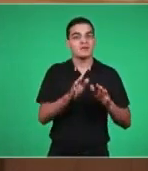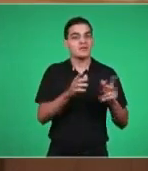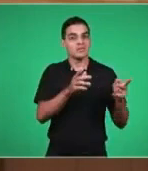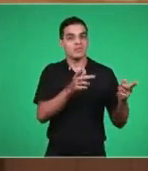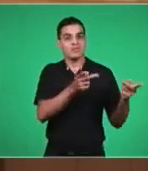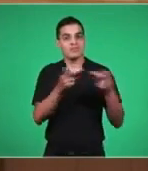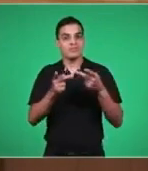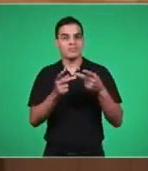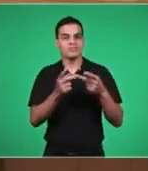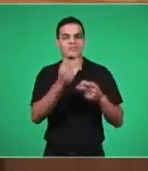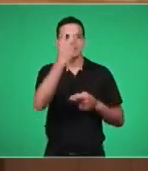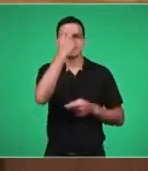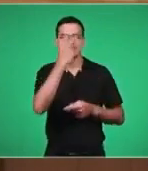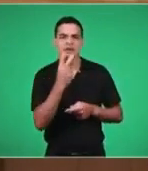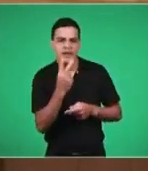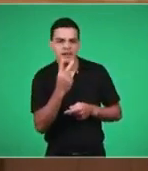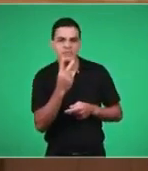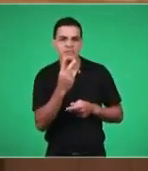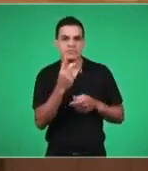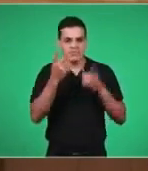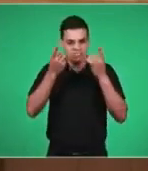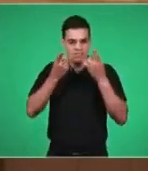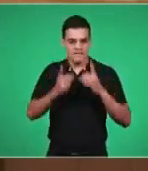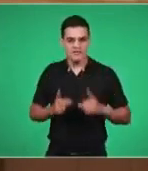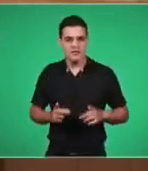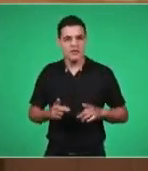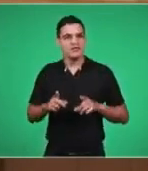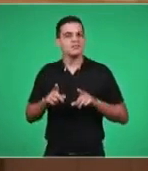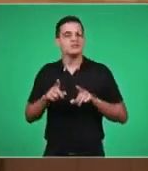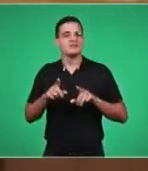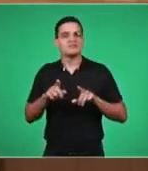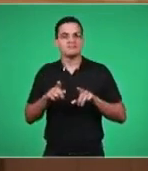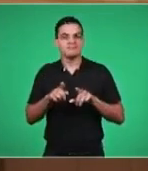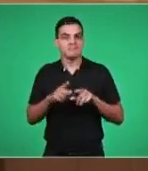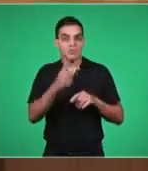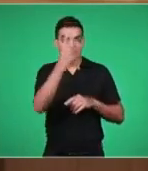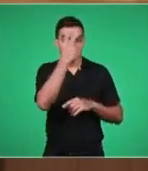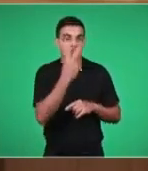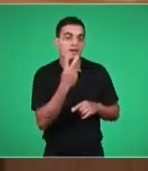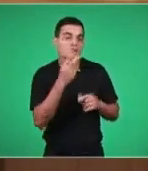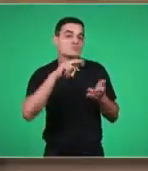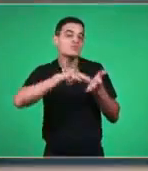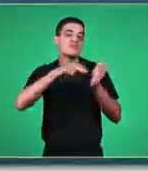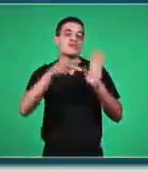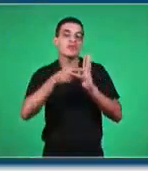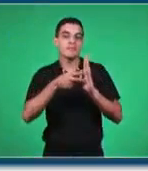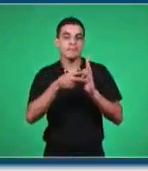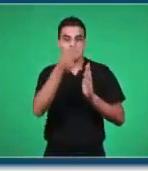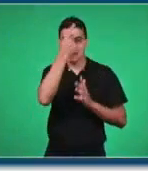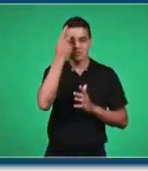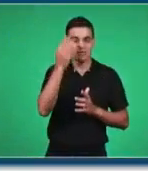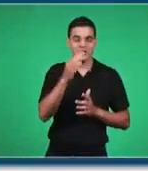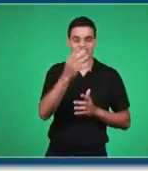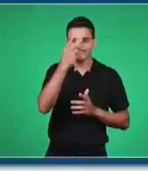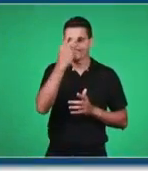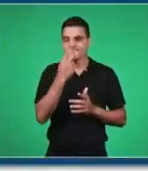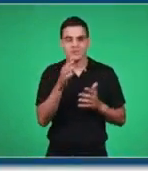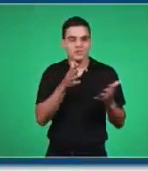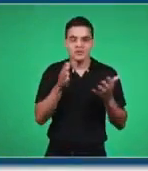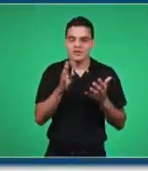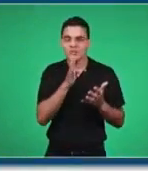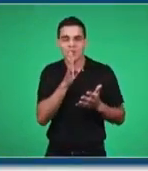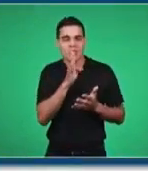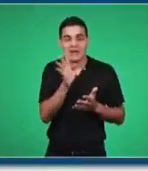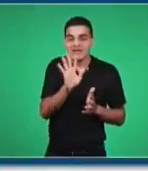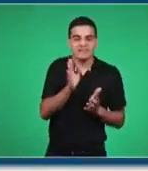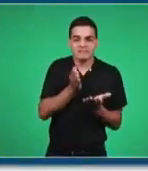The blind, the paralytic, blind are those who don't know the way. They don't know that Jesus